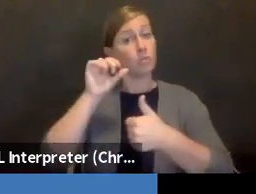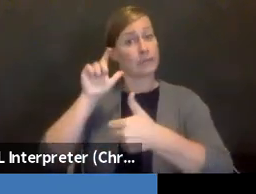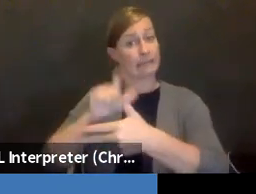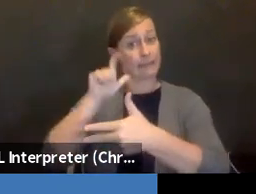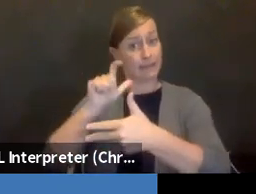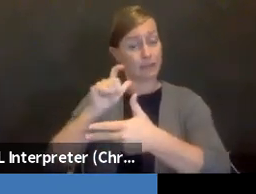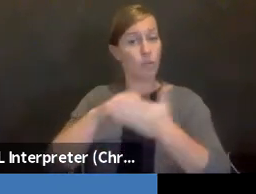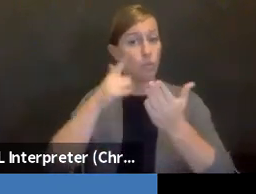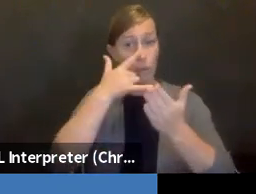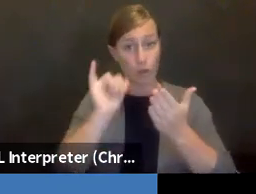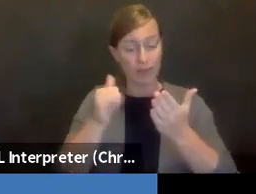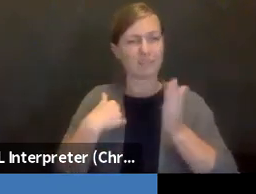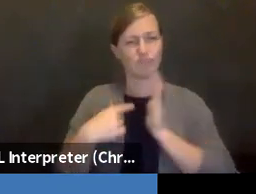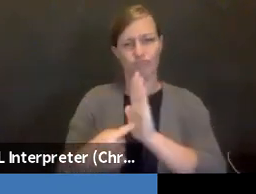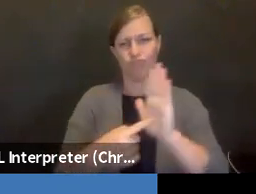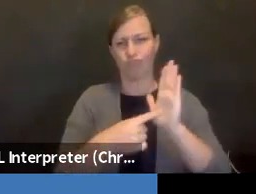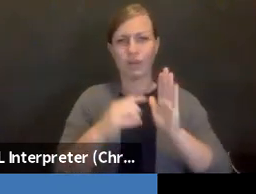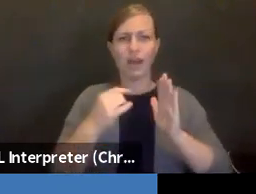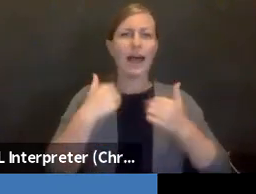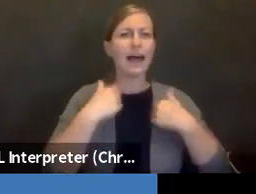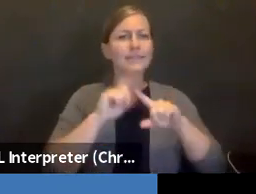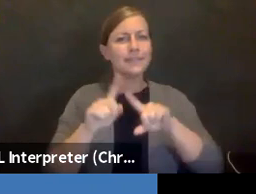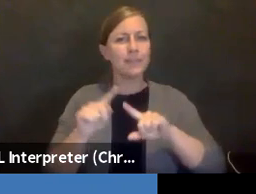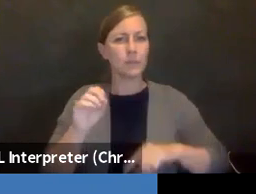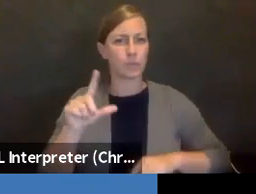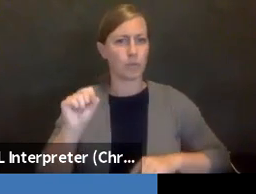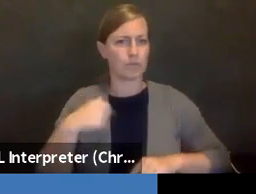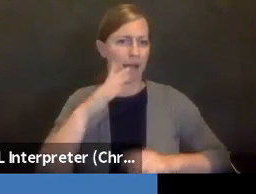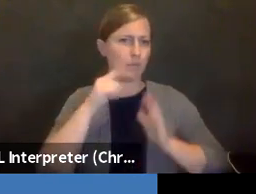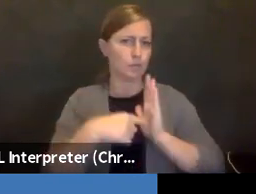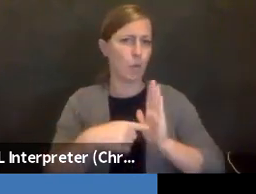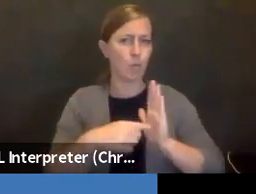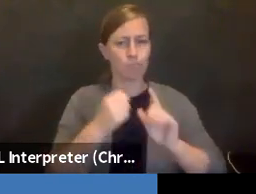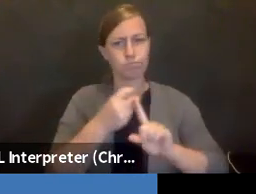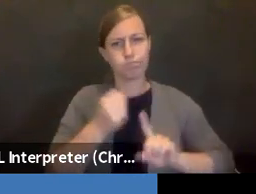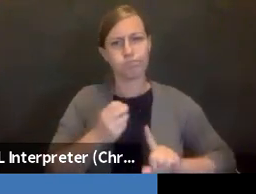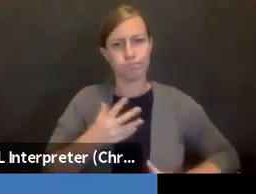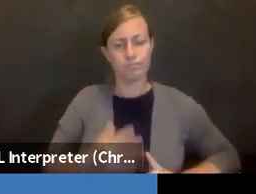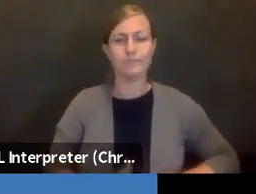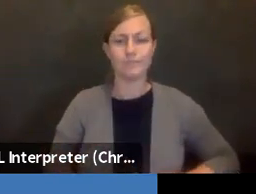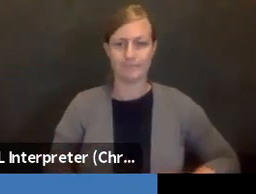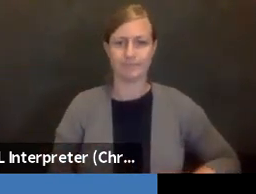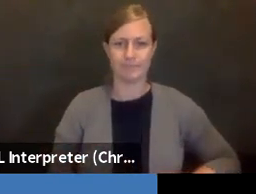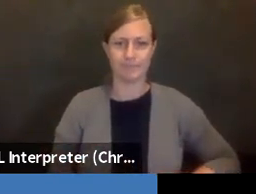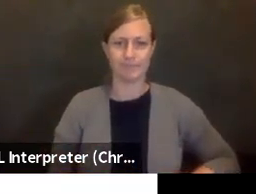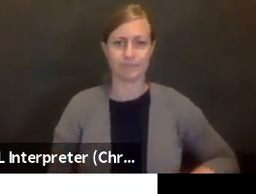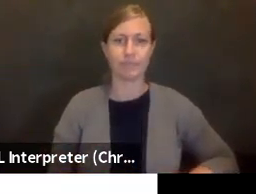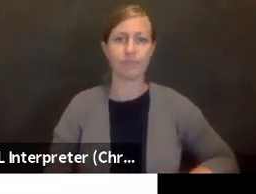and then demonstrate each of the tools, which will take a little bit of time. So I post